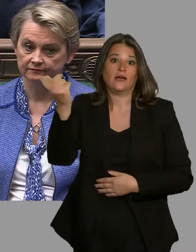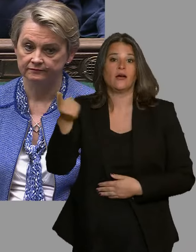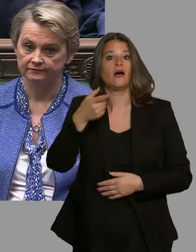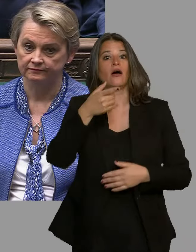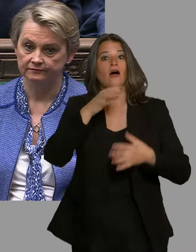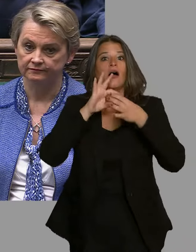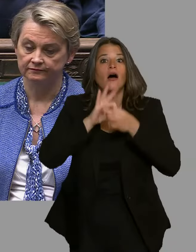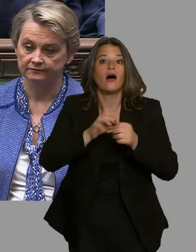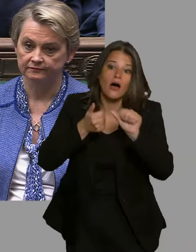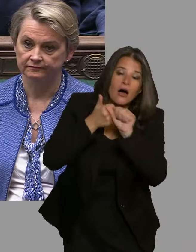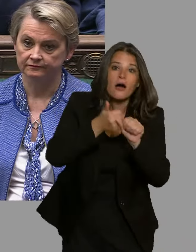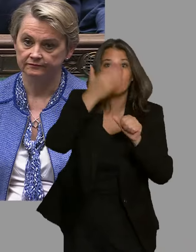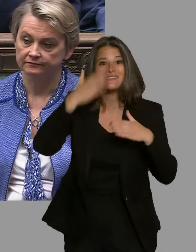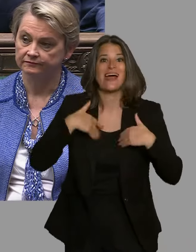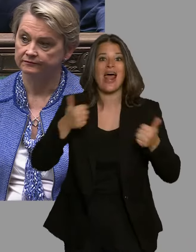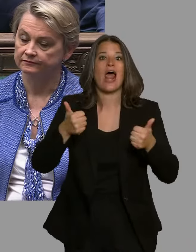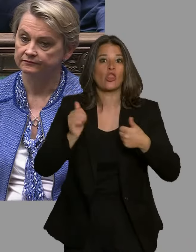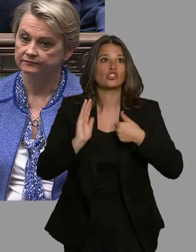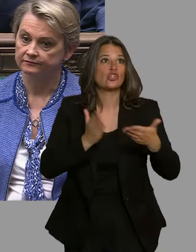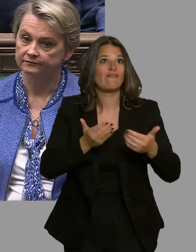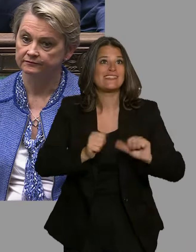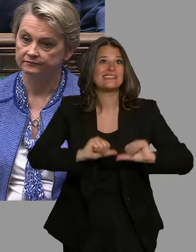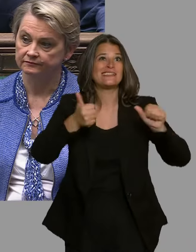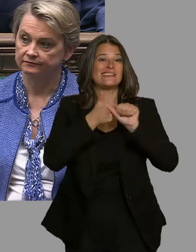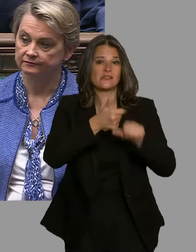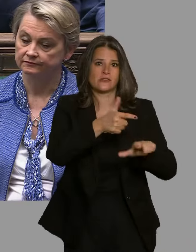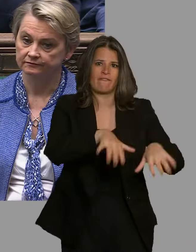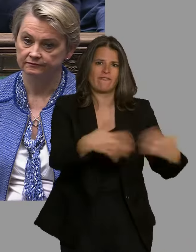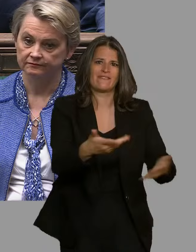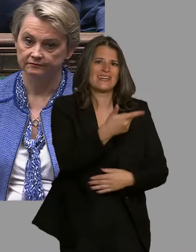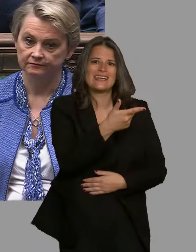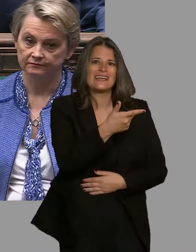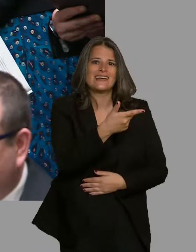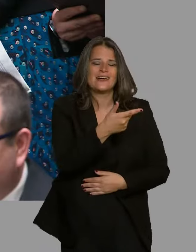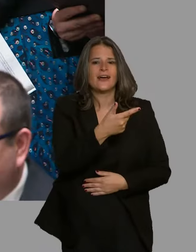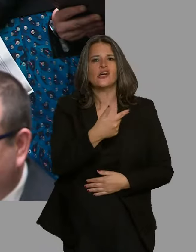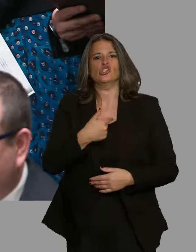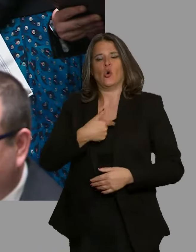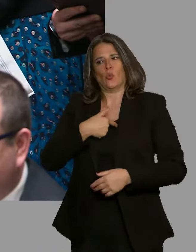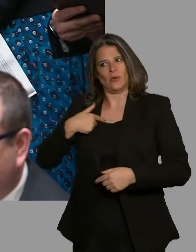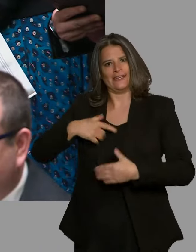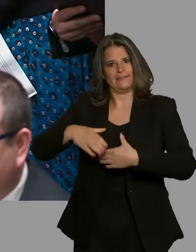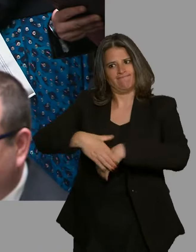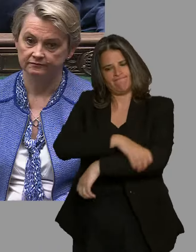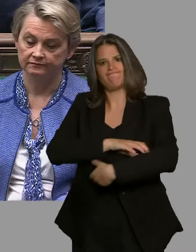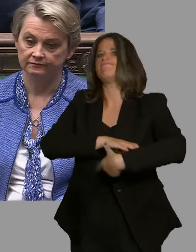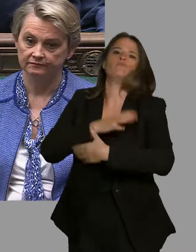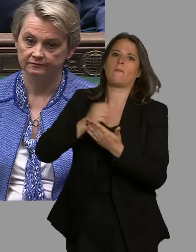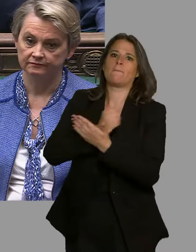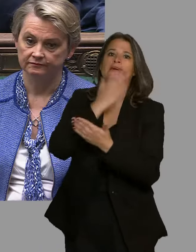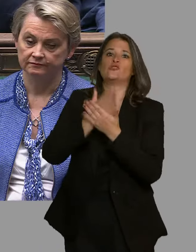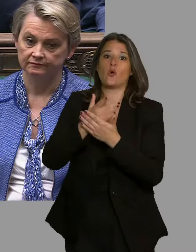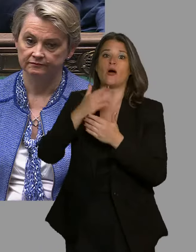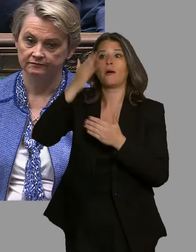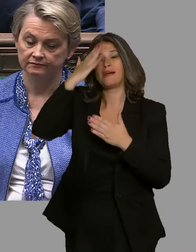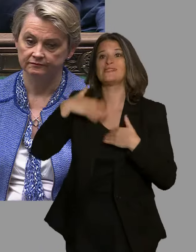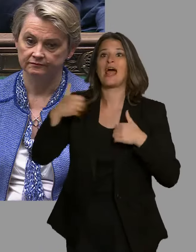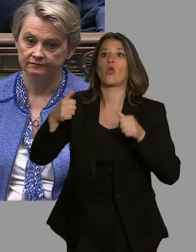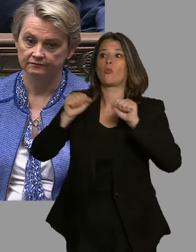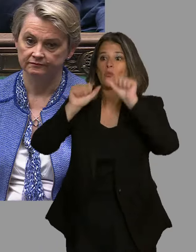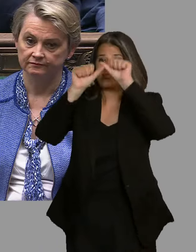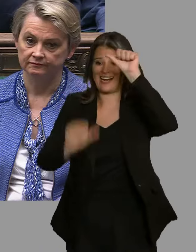frontline mental health services, then cut them by £54 million in real terms this year. Now, with a record settlement